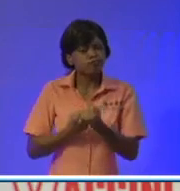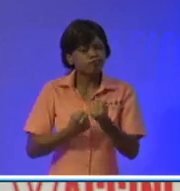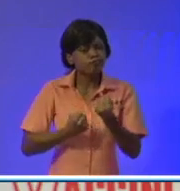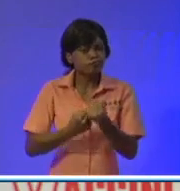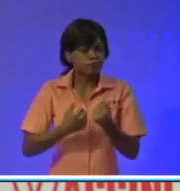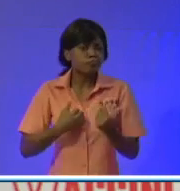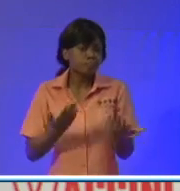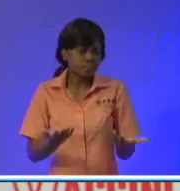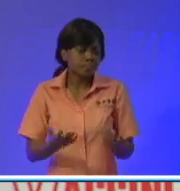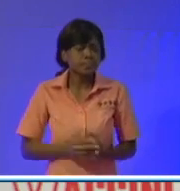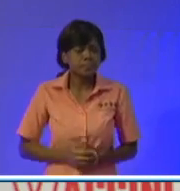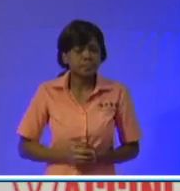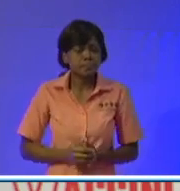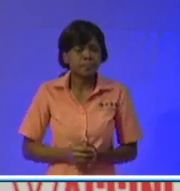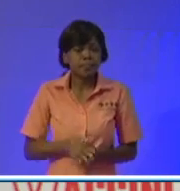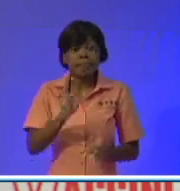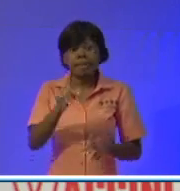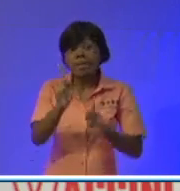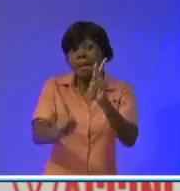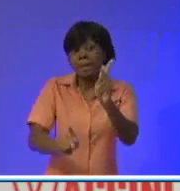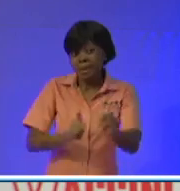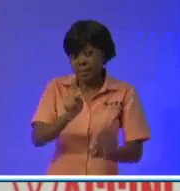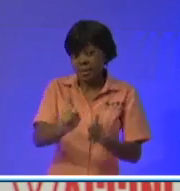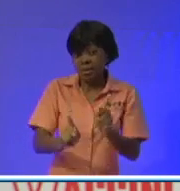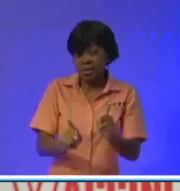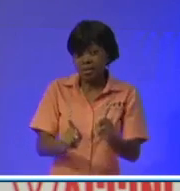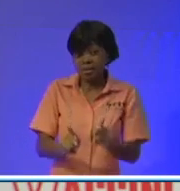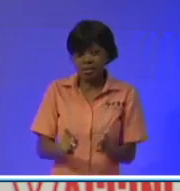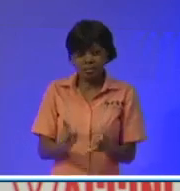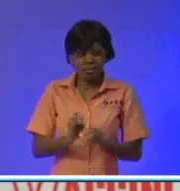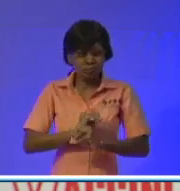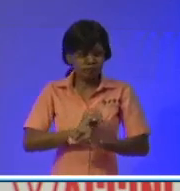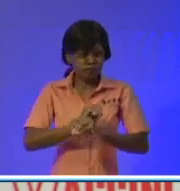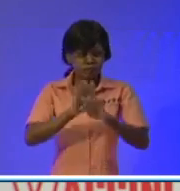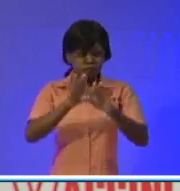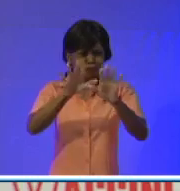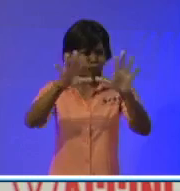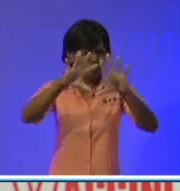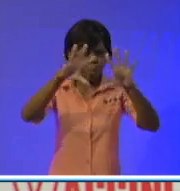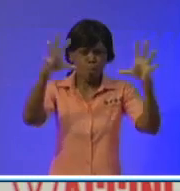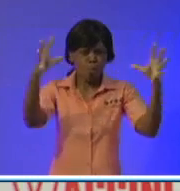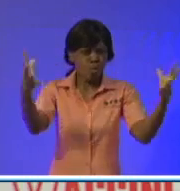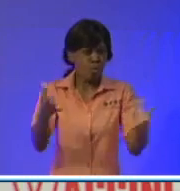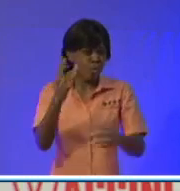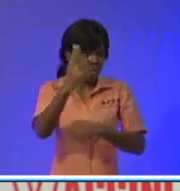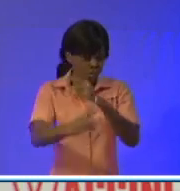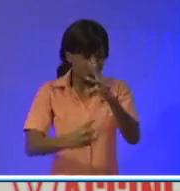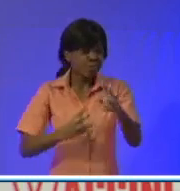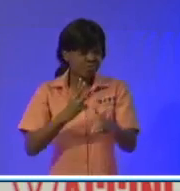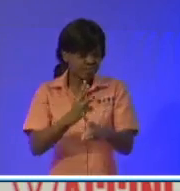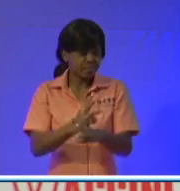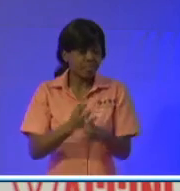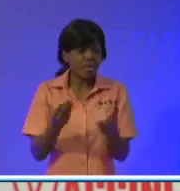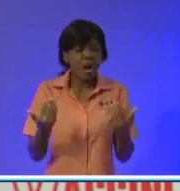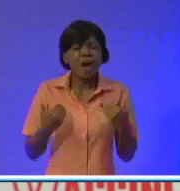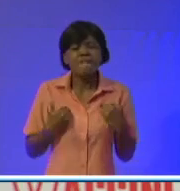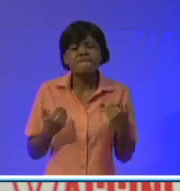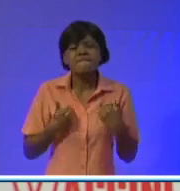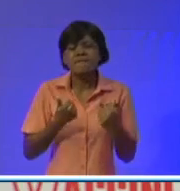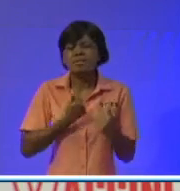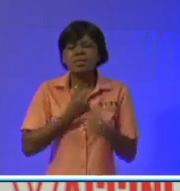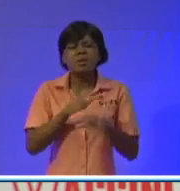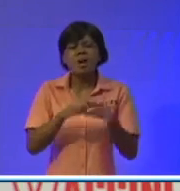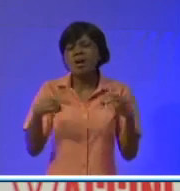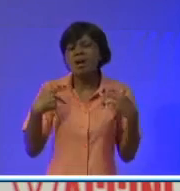people around the world? Because I do have a network of people in Vancouver, Australia, UK, United States, doctors